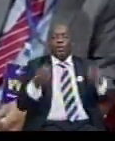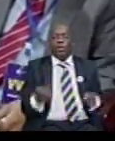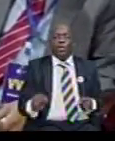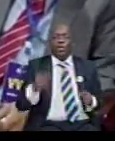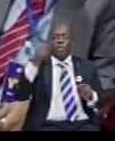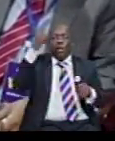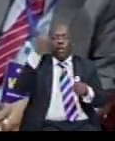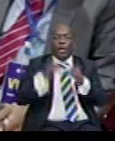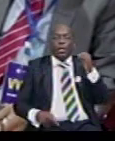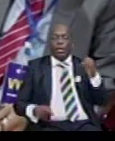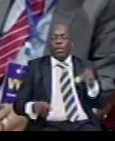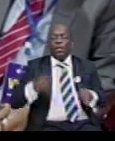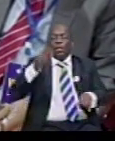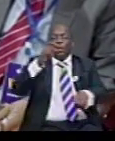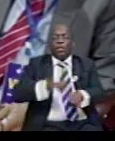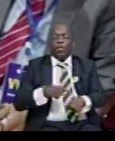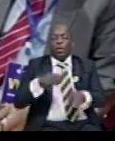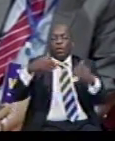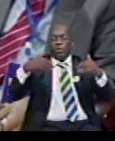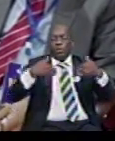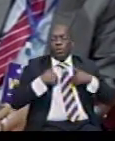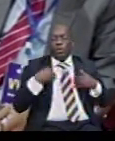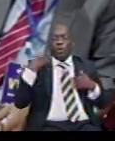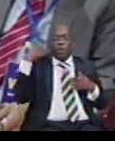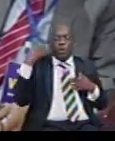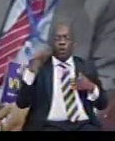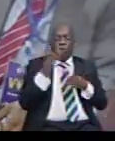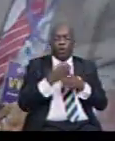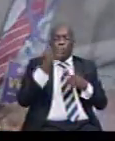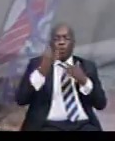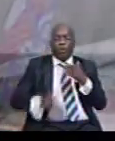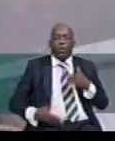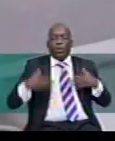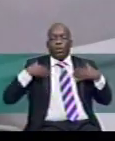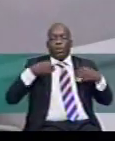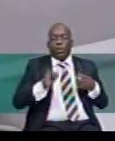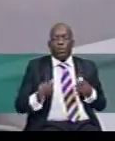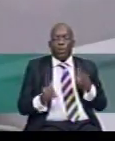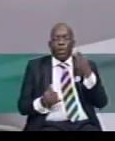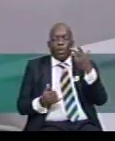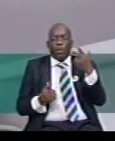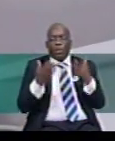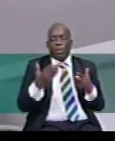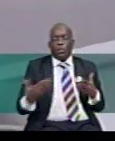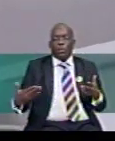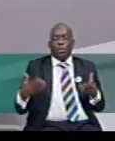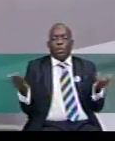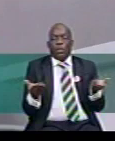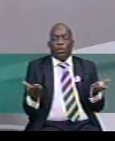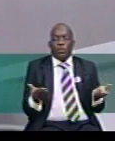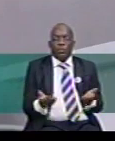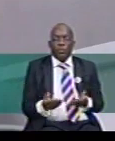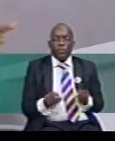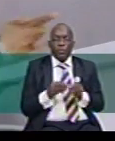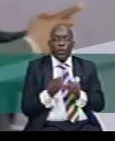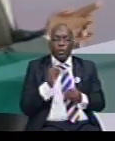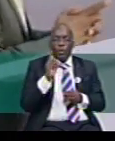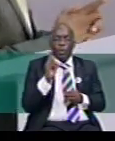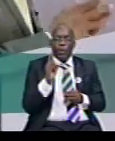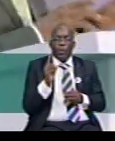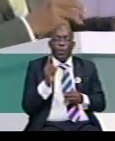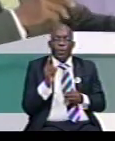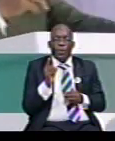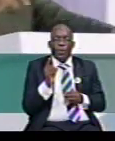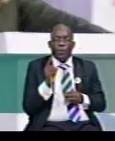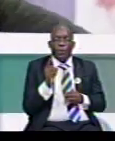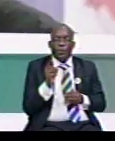entire possession of holistic healing. We're looking at three things here. Number one, we're looking